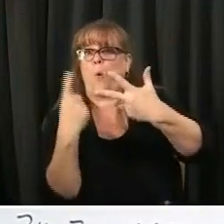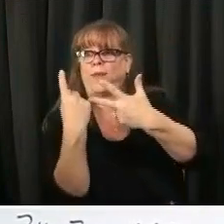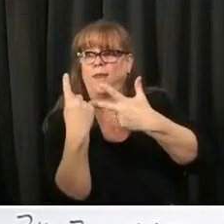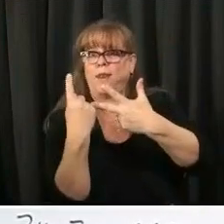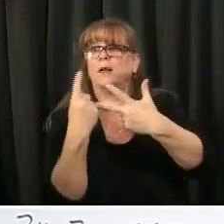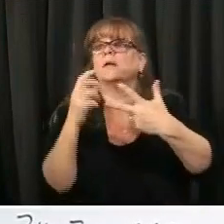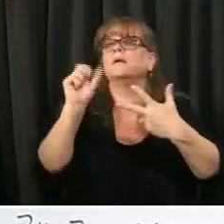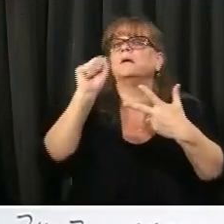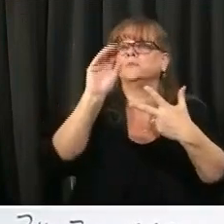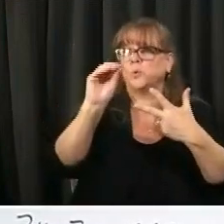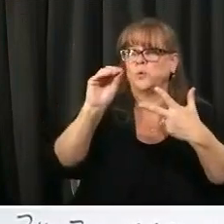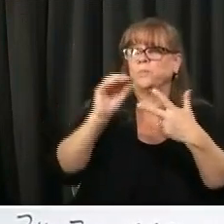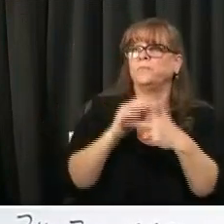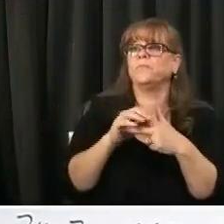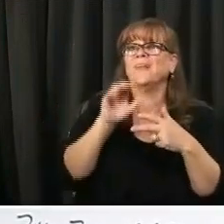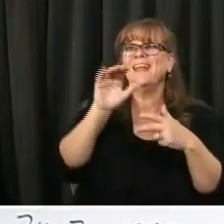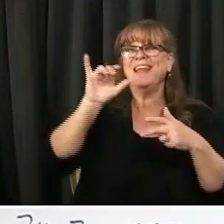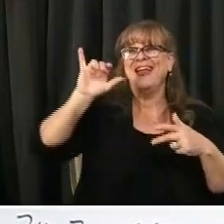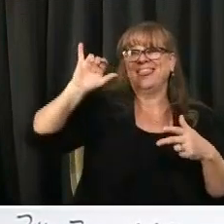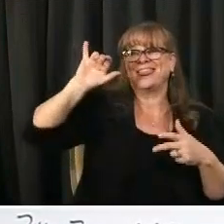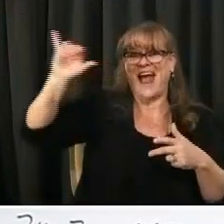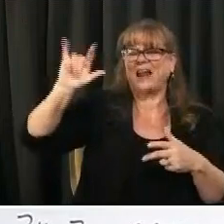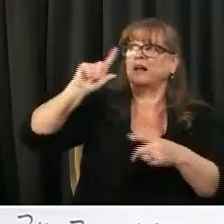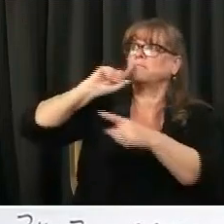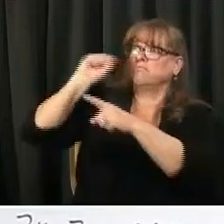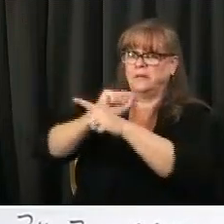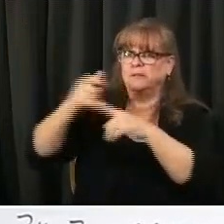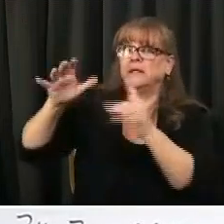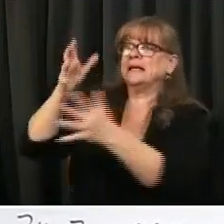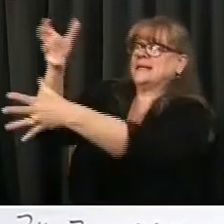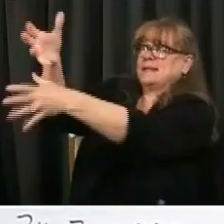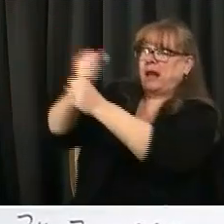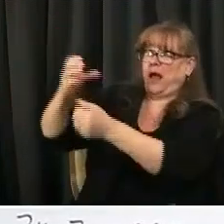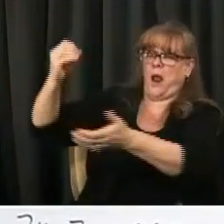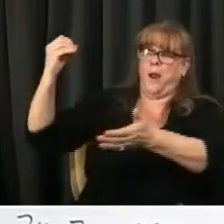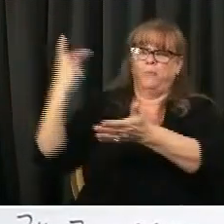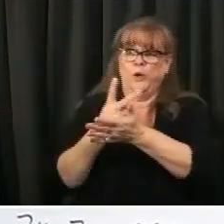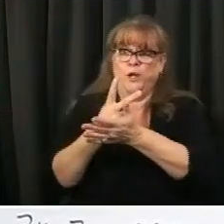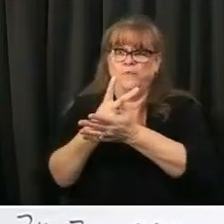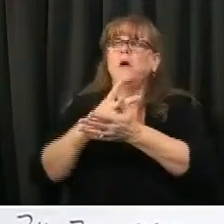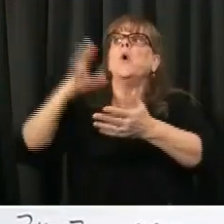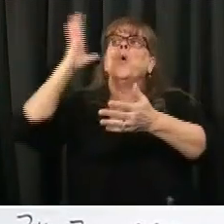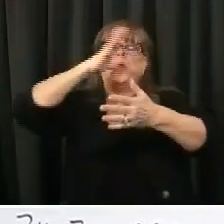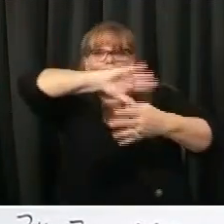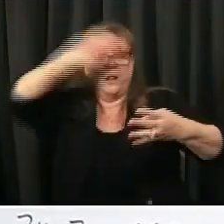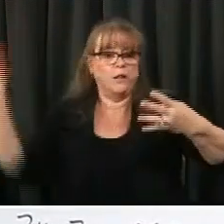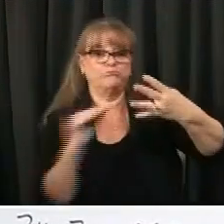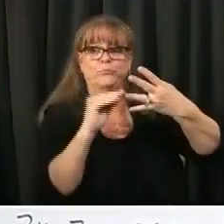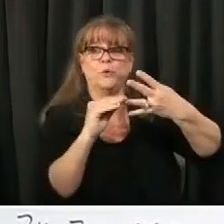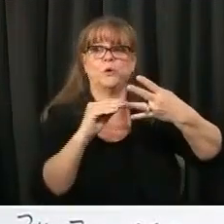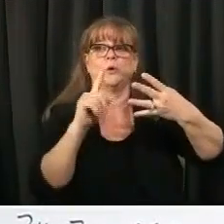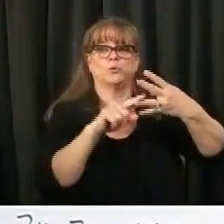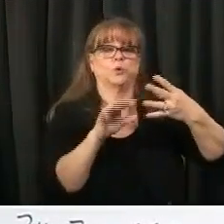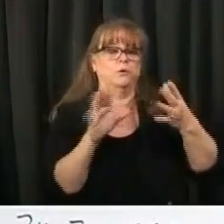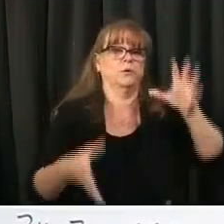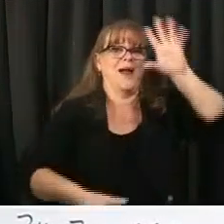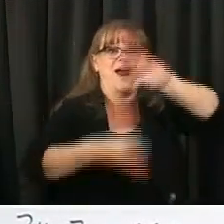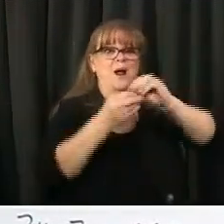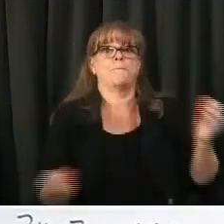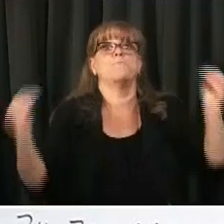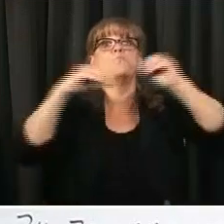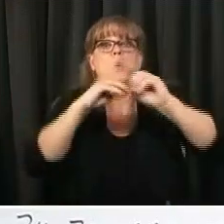will be able to incorporate that in when it's approved and when we know the quantity. We feel that with